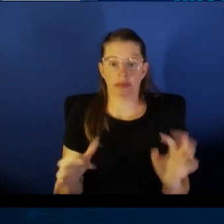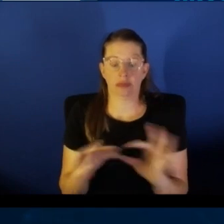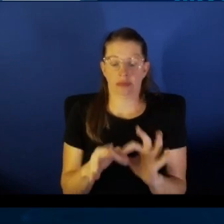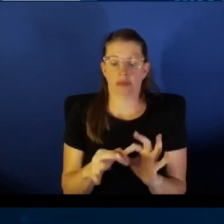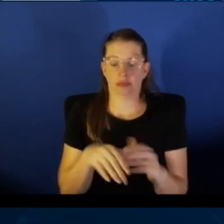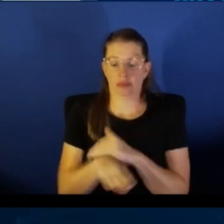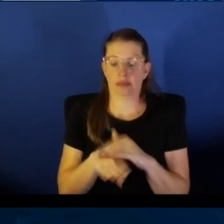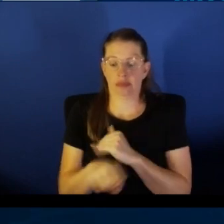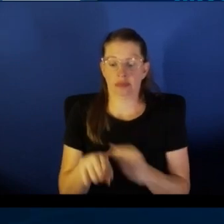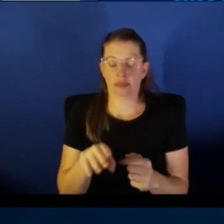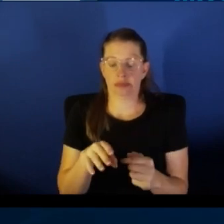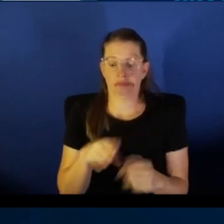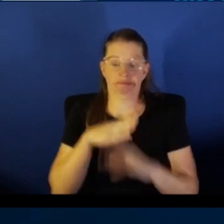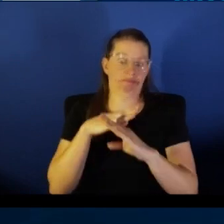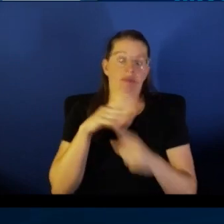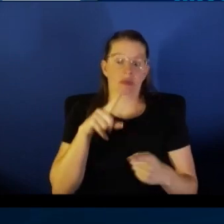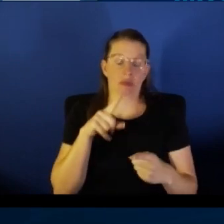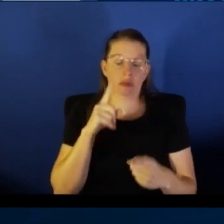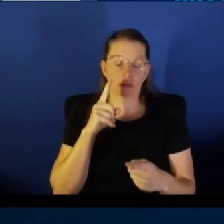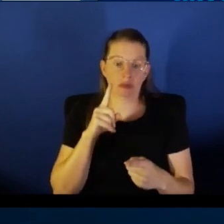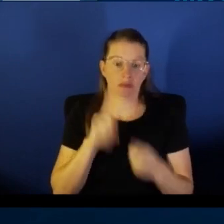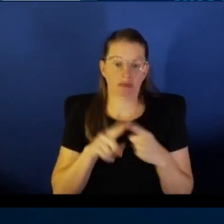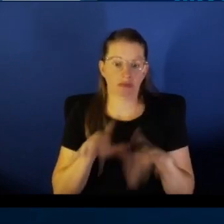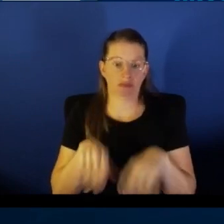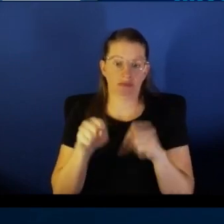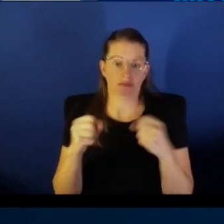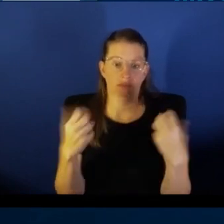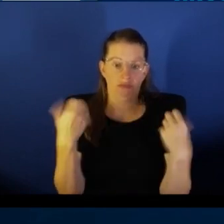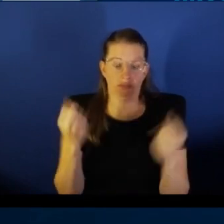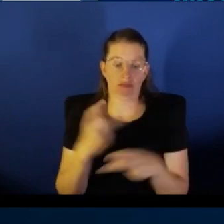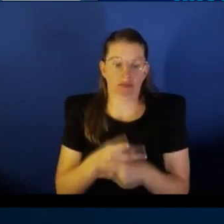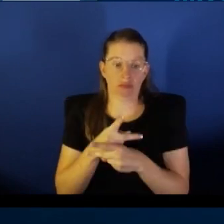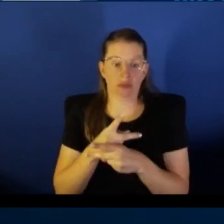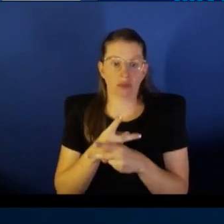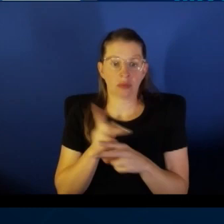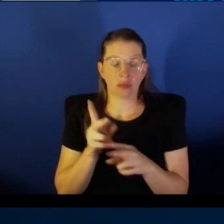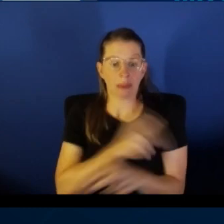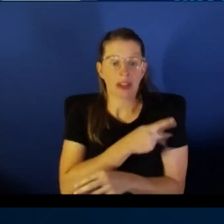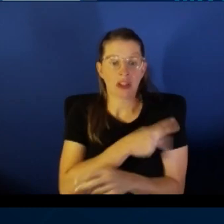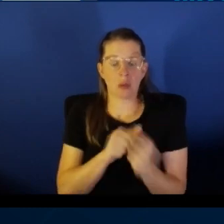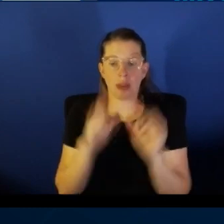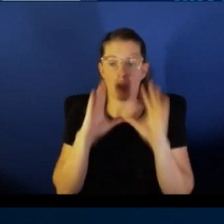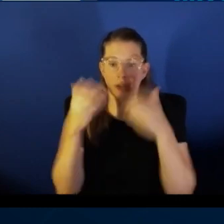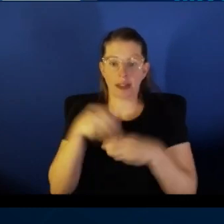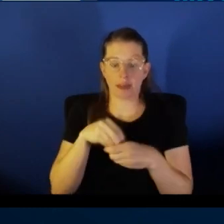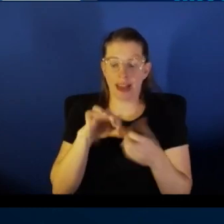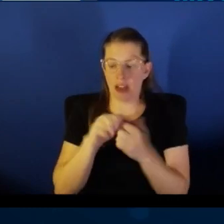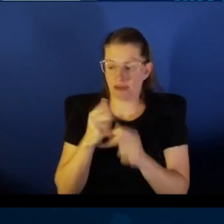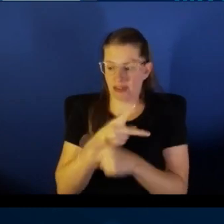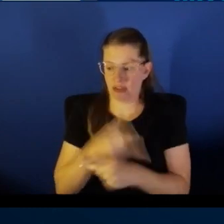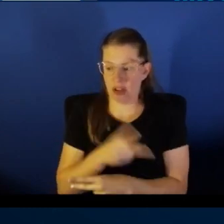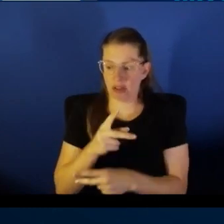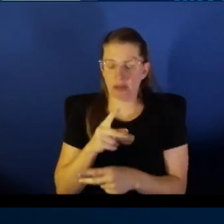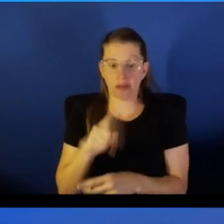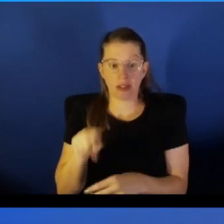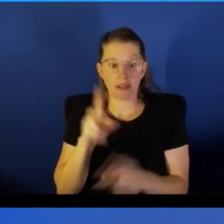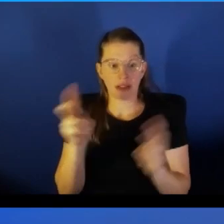and then how do you help patients with autism kind of navigate through those issues? Definitely disparities